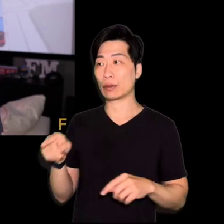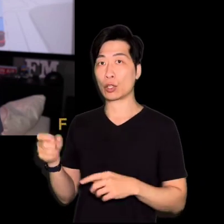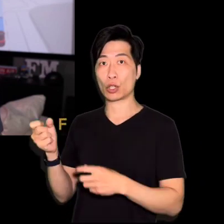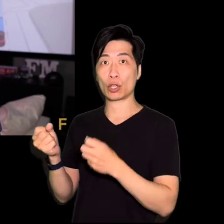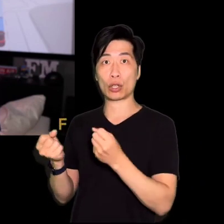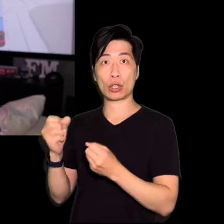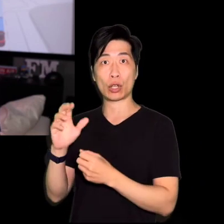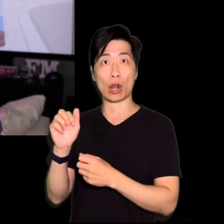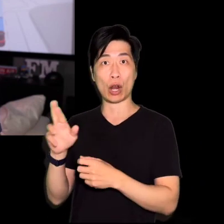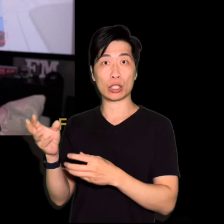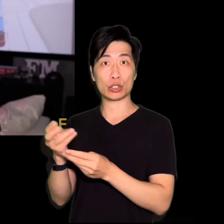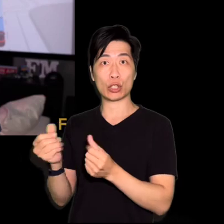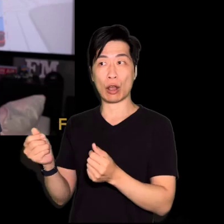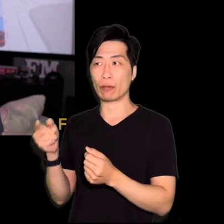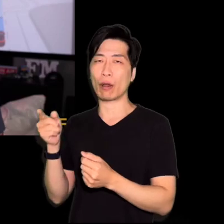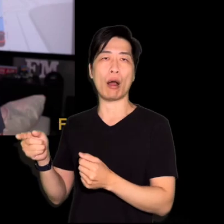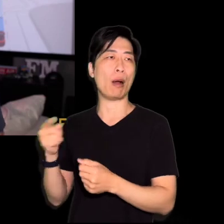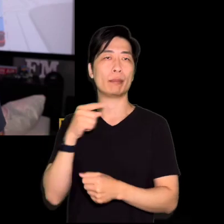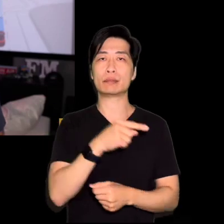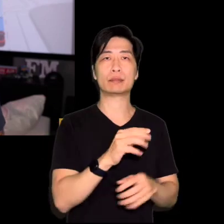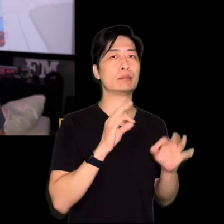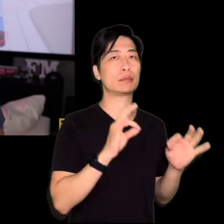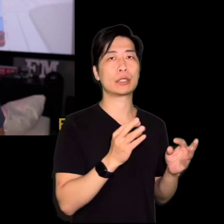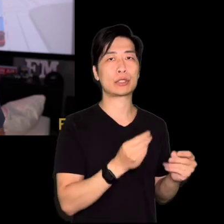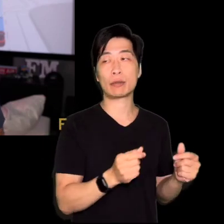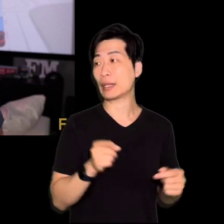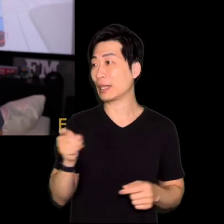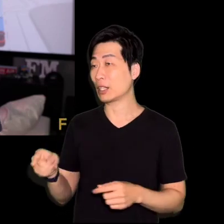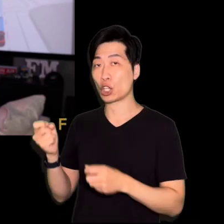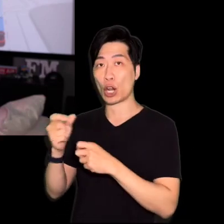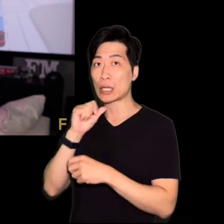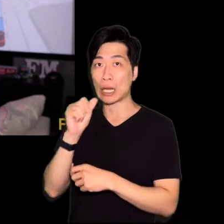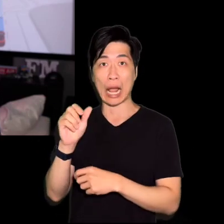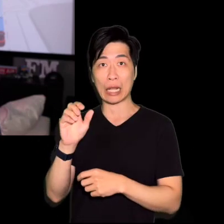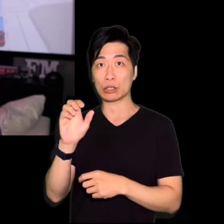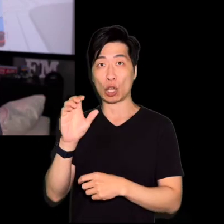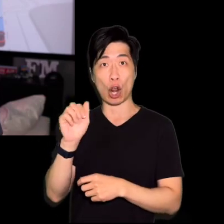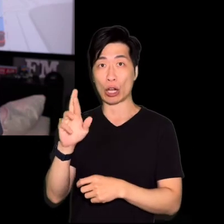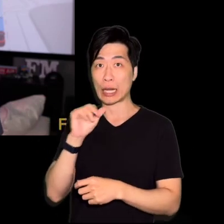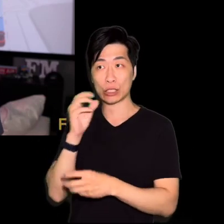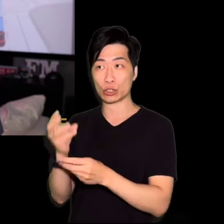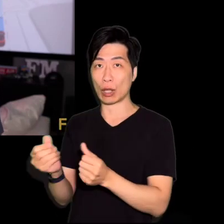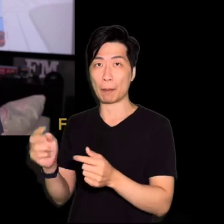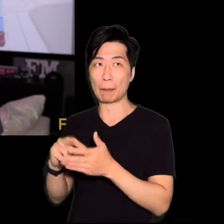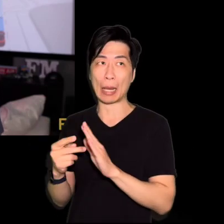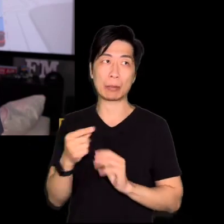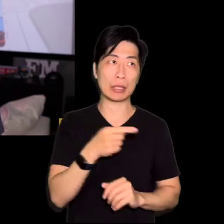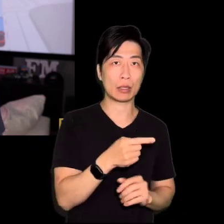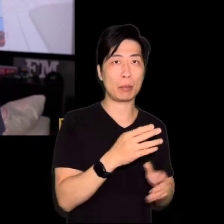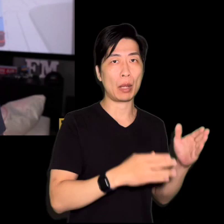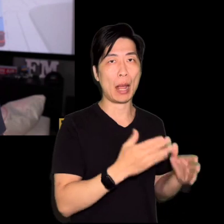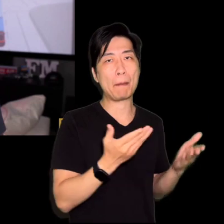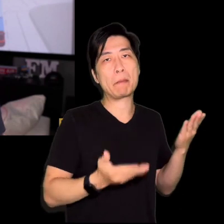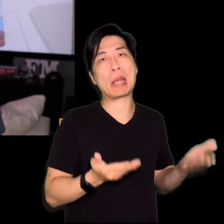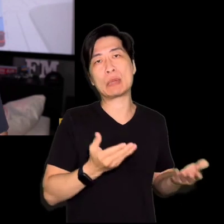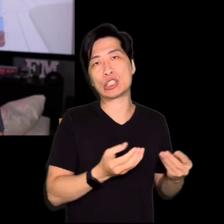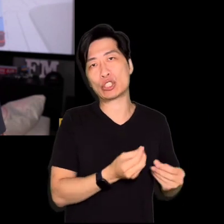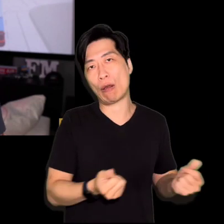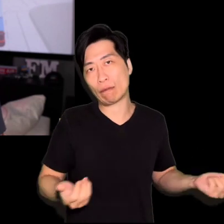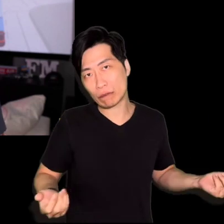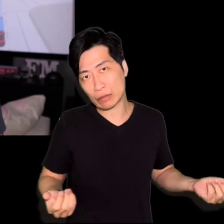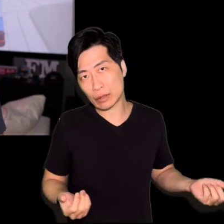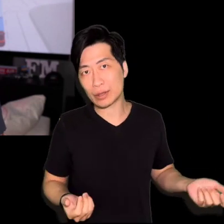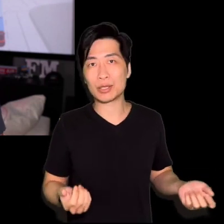car. But if the car is solved, the bot is solved. That's the way I'm thinking about it. If the car is not solved, then the bot may